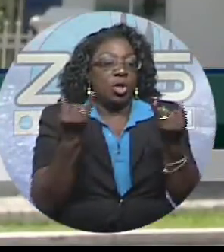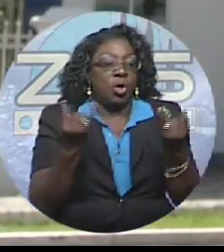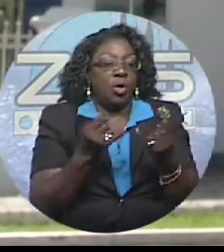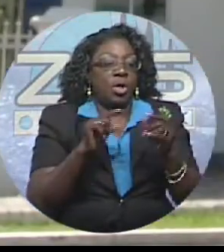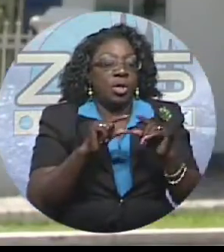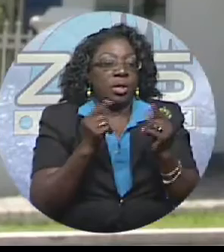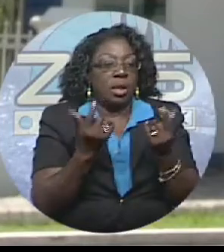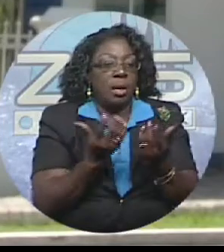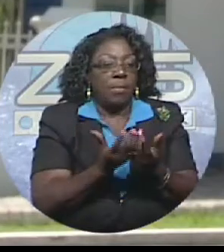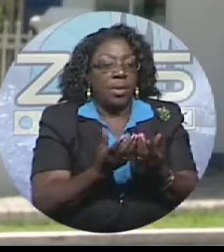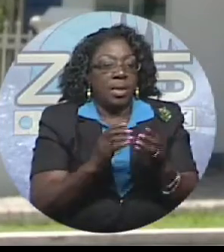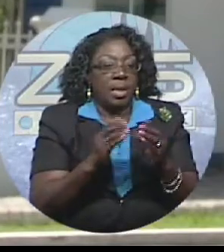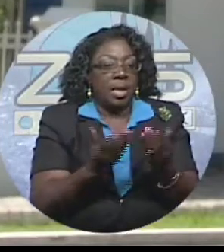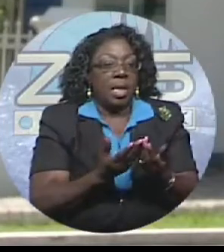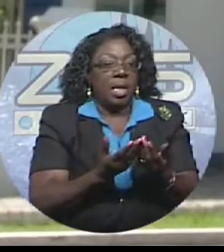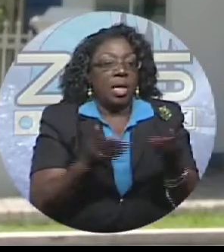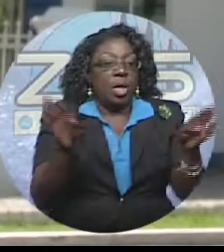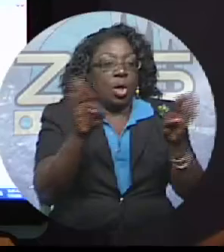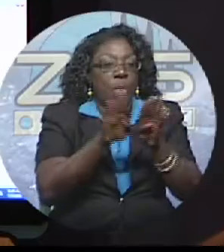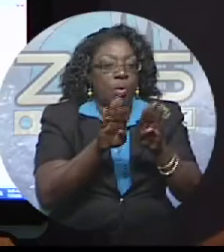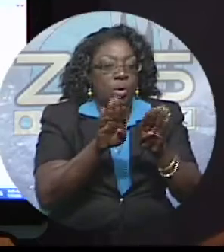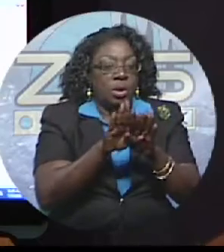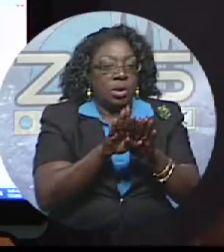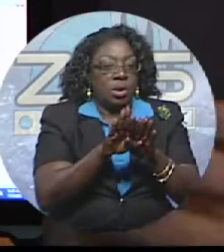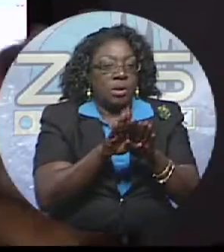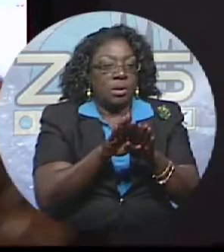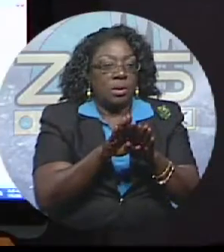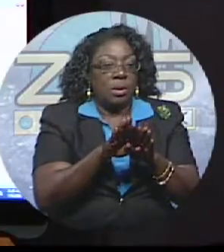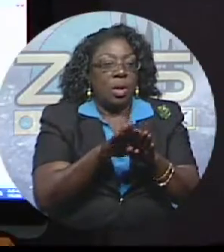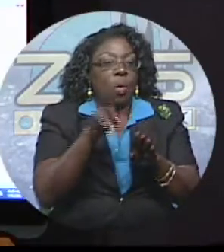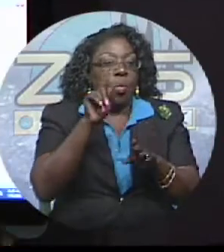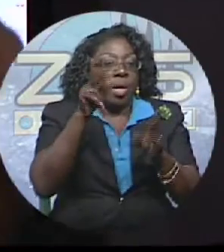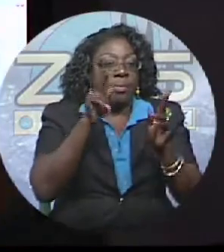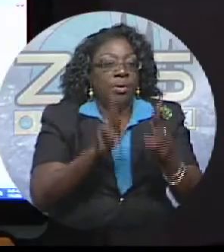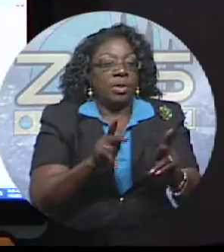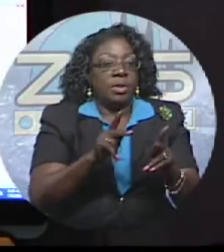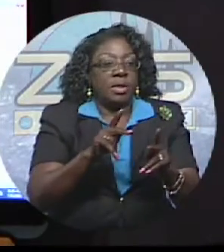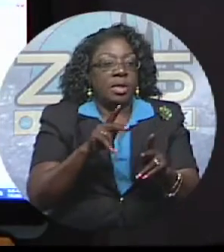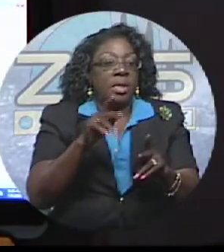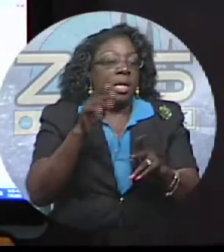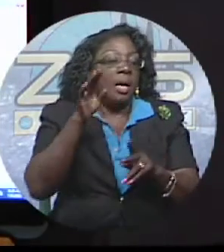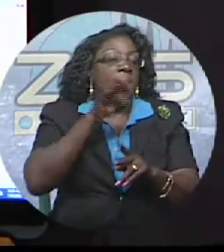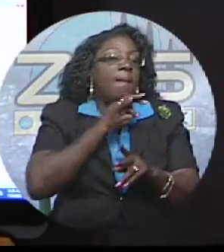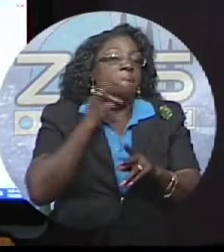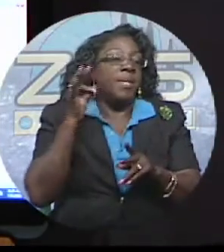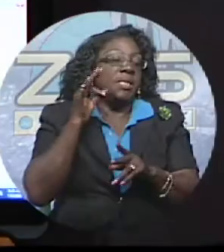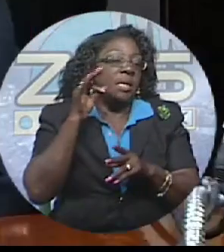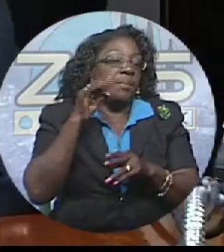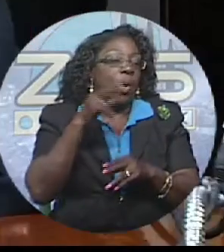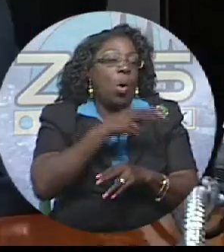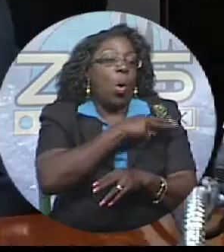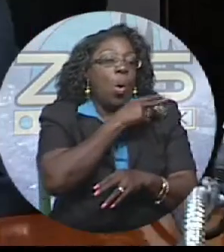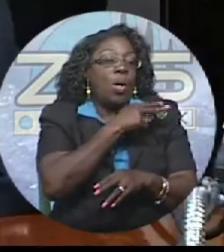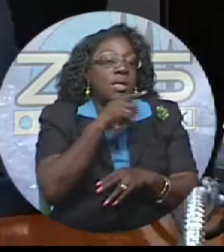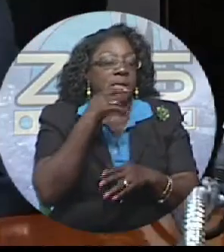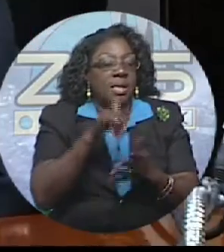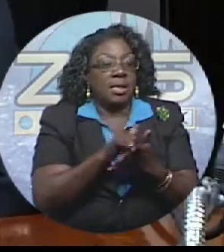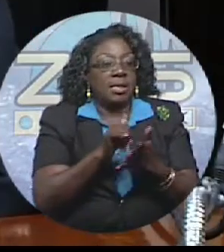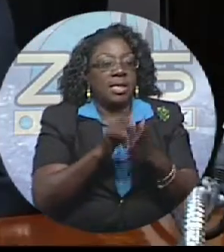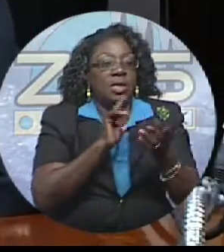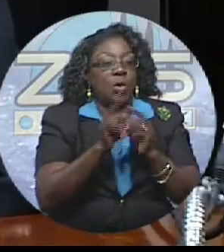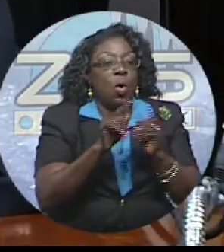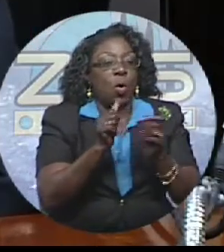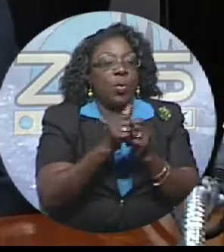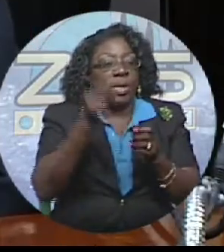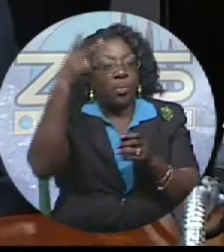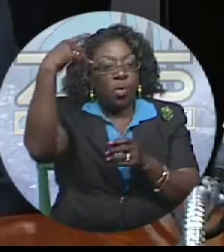disadvantaged after the company went into liquidation. Spokesperson and policyholder Bishop Simeon Hall says he met with the nation's leader, Prime Minister Perry